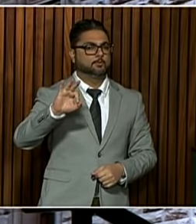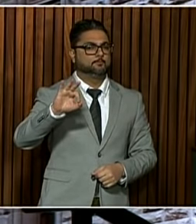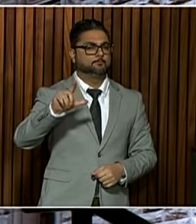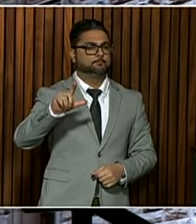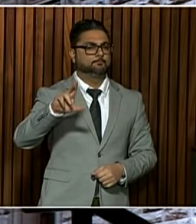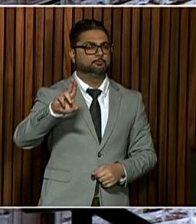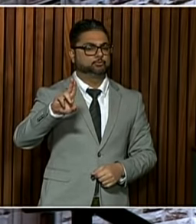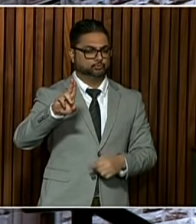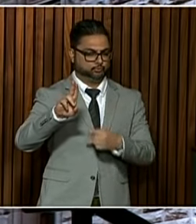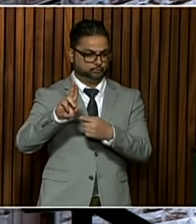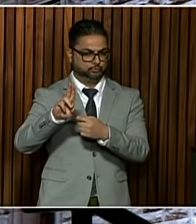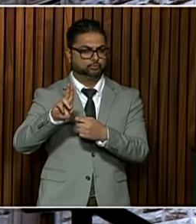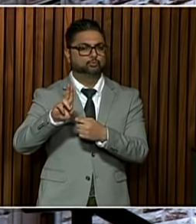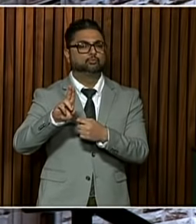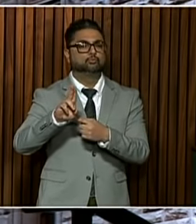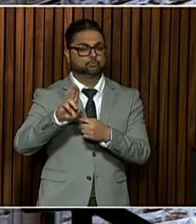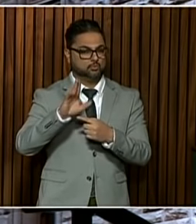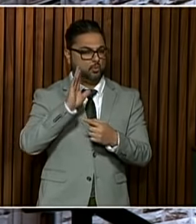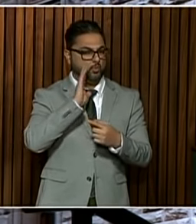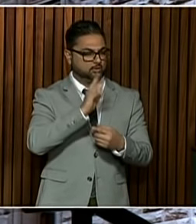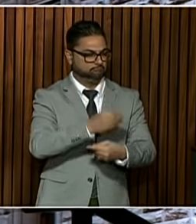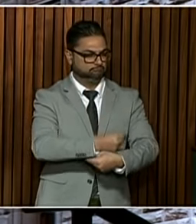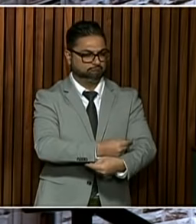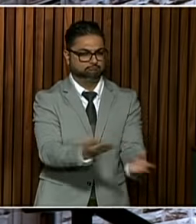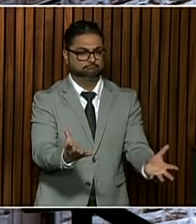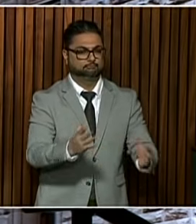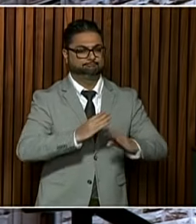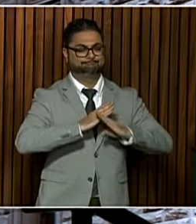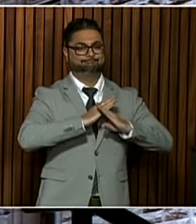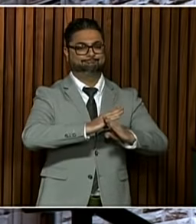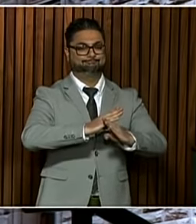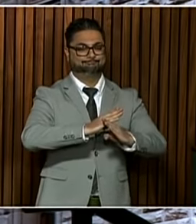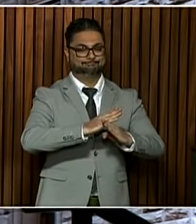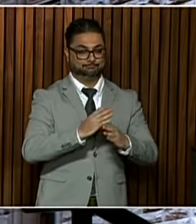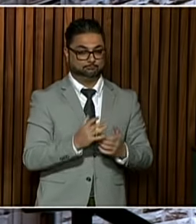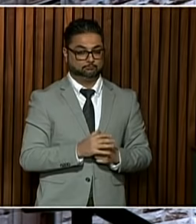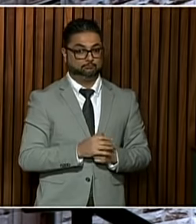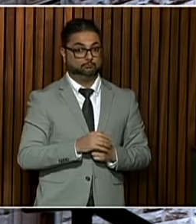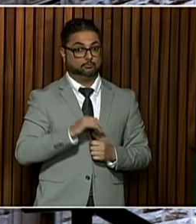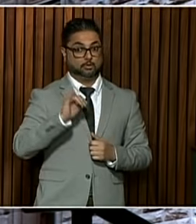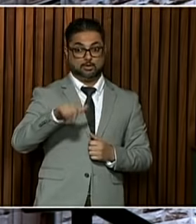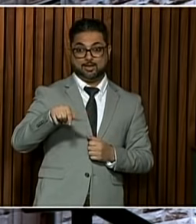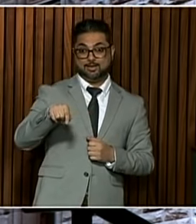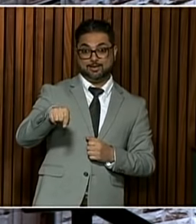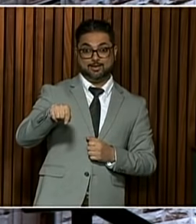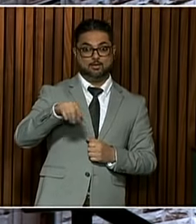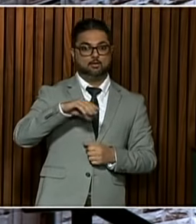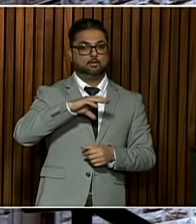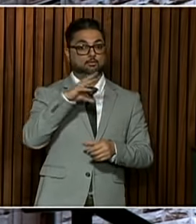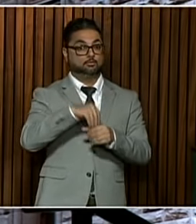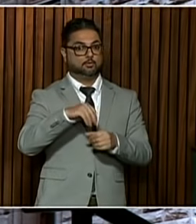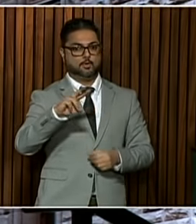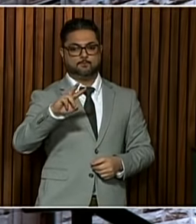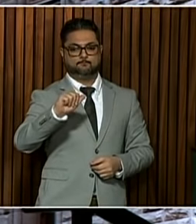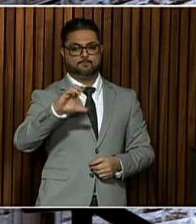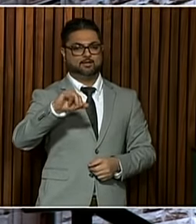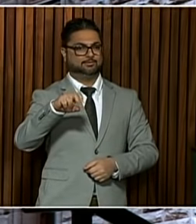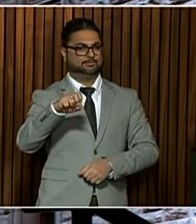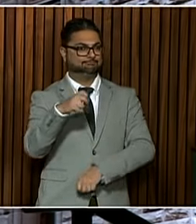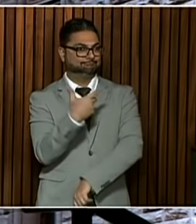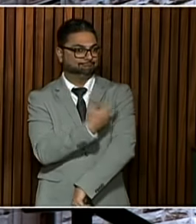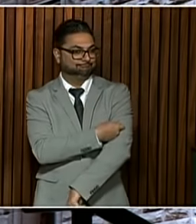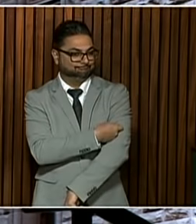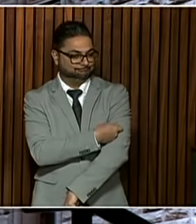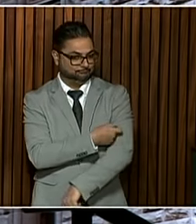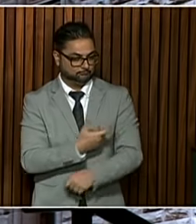outbreak. With COVID-19, we don't have a vaccine. And with COVID-19, our antivirals, such as Tamiflu or